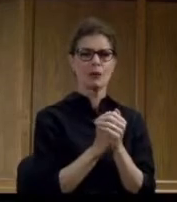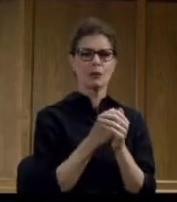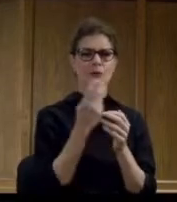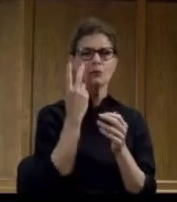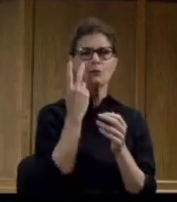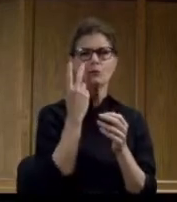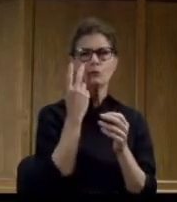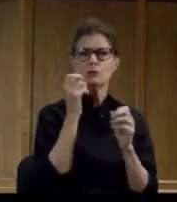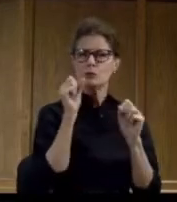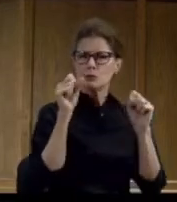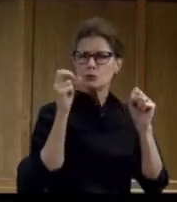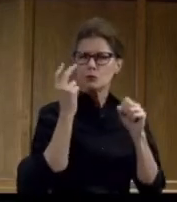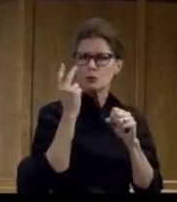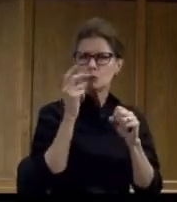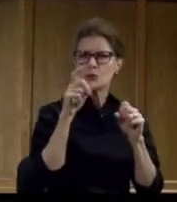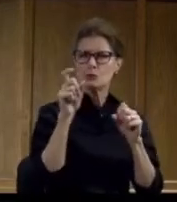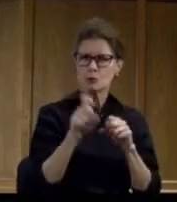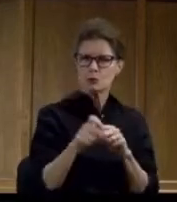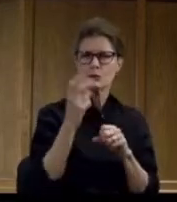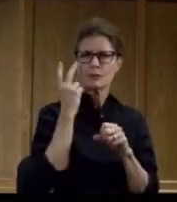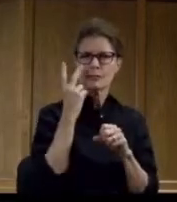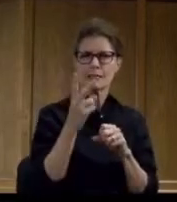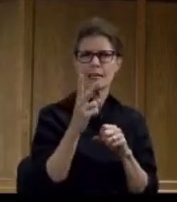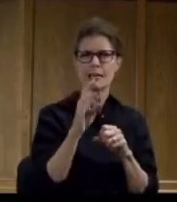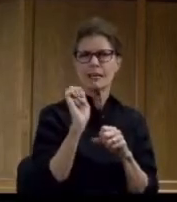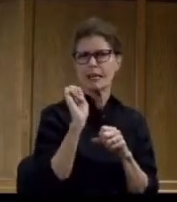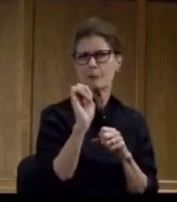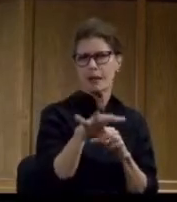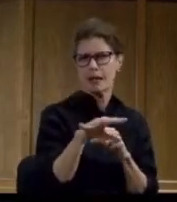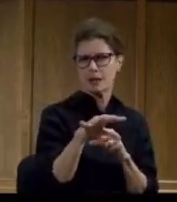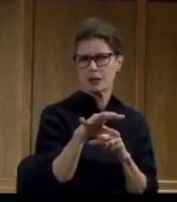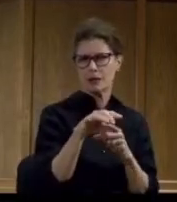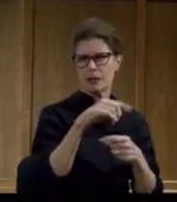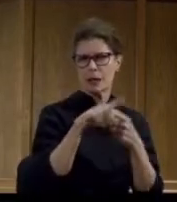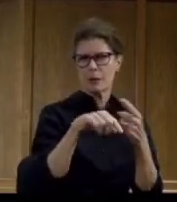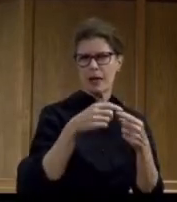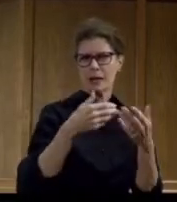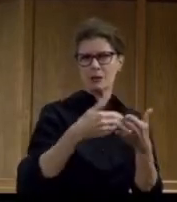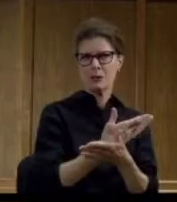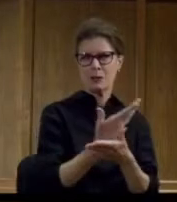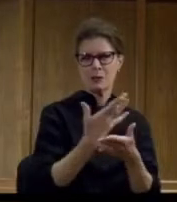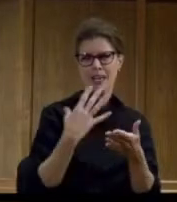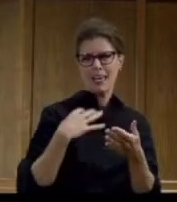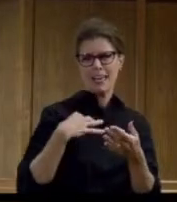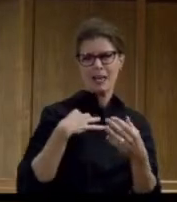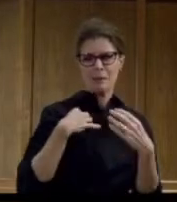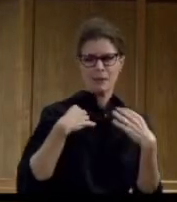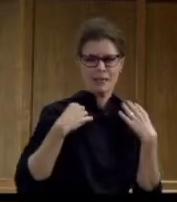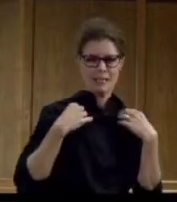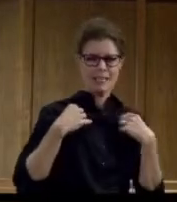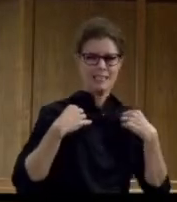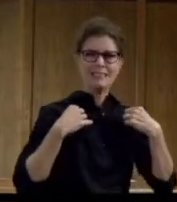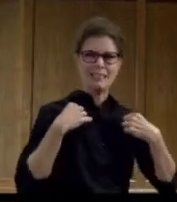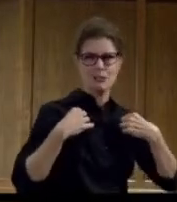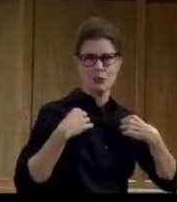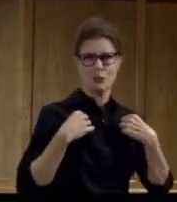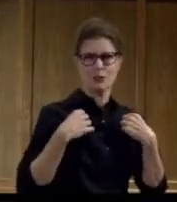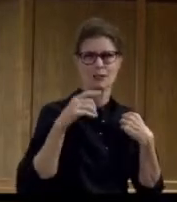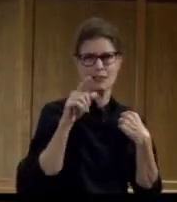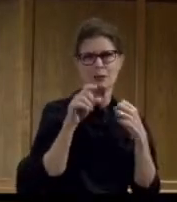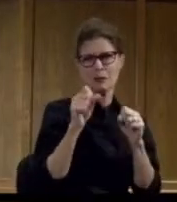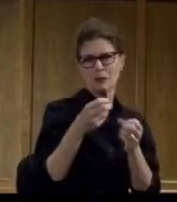this week about a new MRCC-designed t-shirt that we're hoping everybody can purchase before